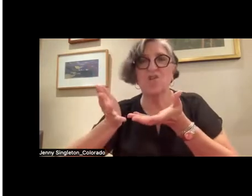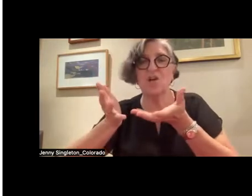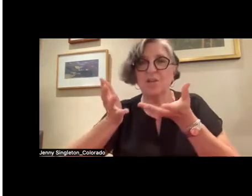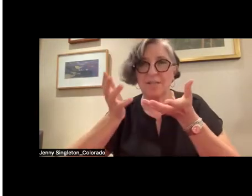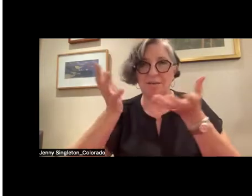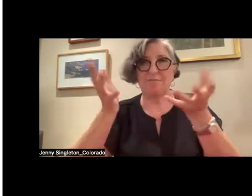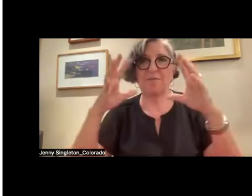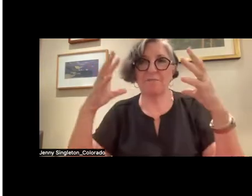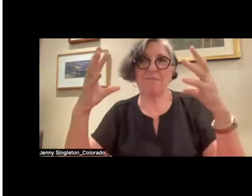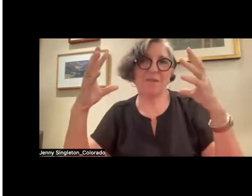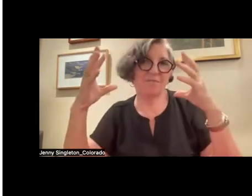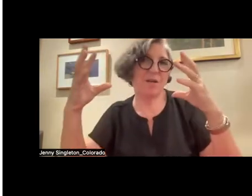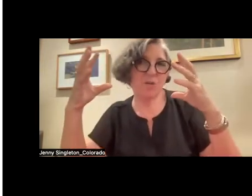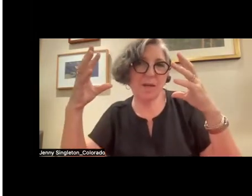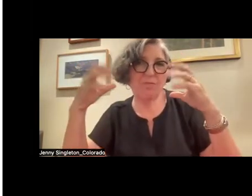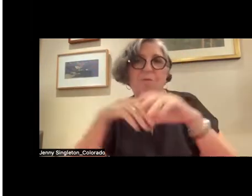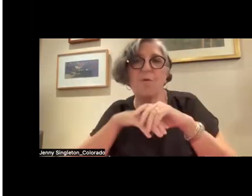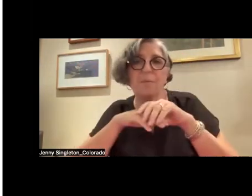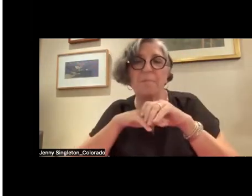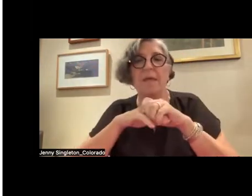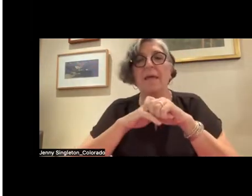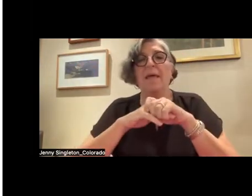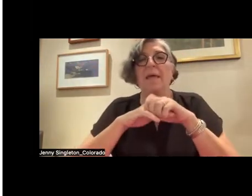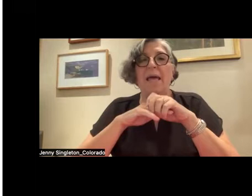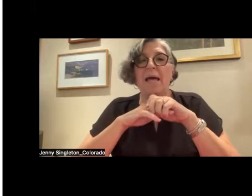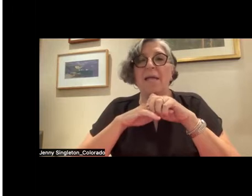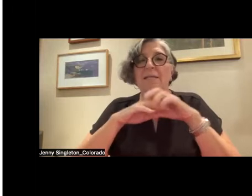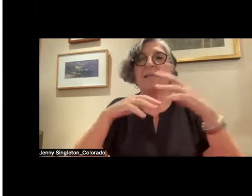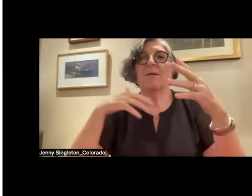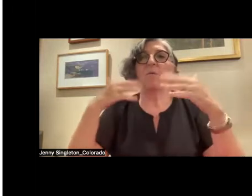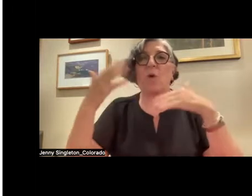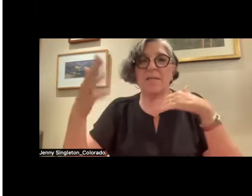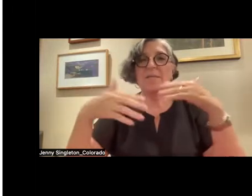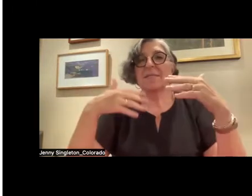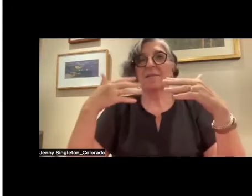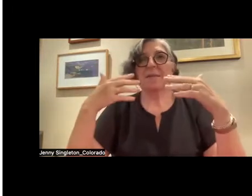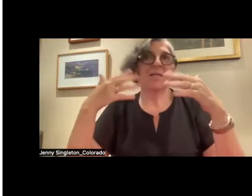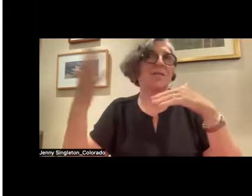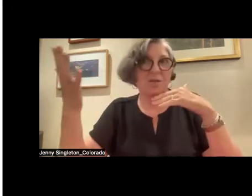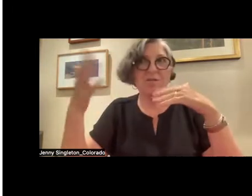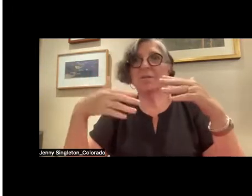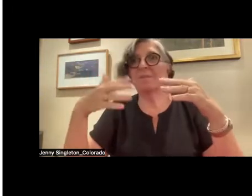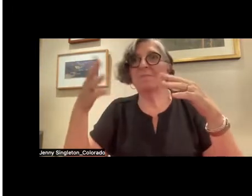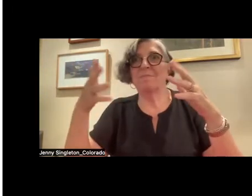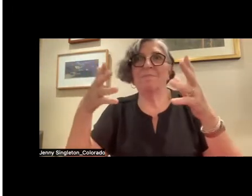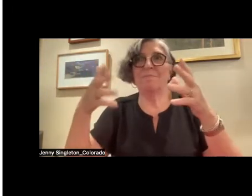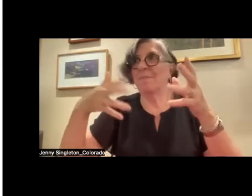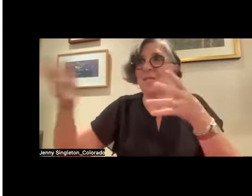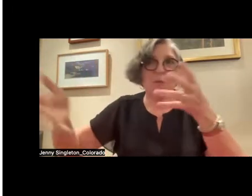the gestalt of the fingerspelled form. And once they start